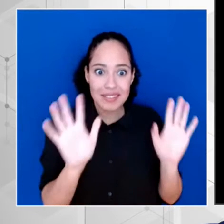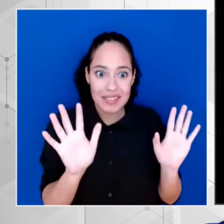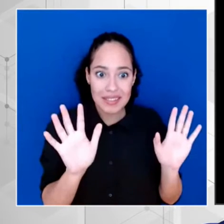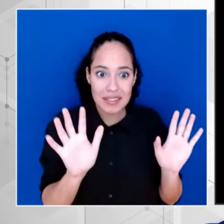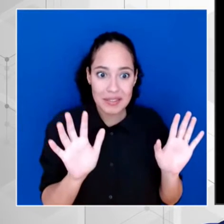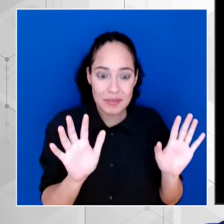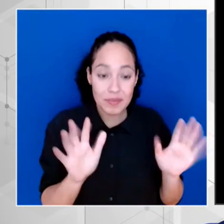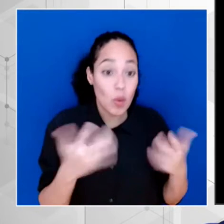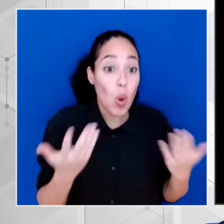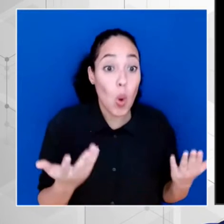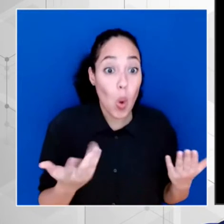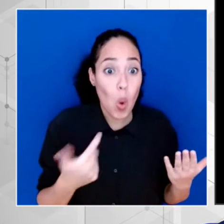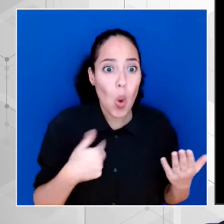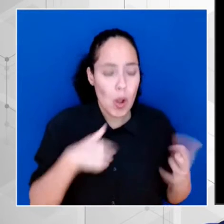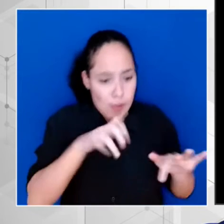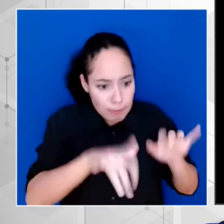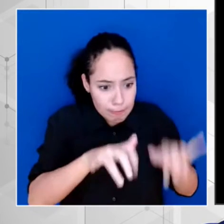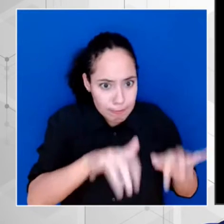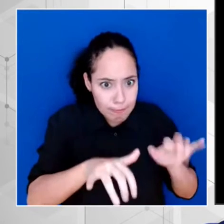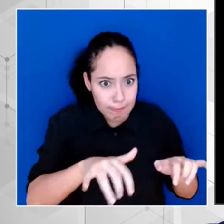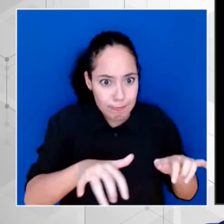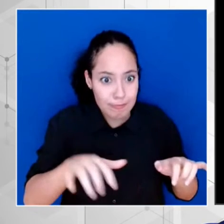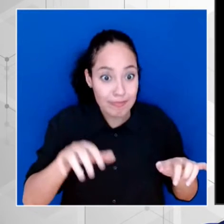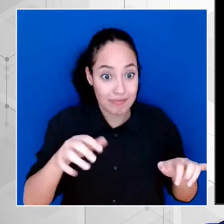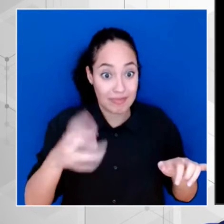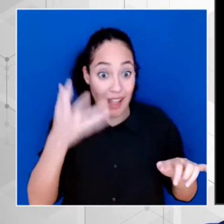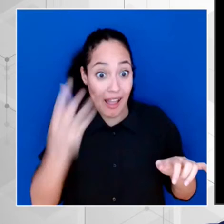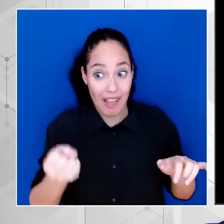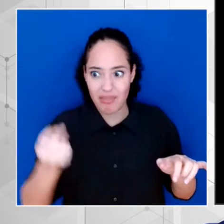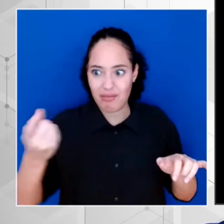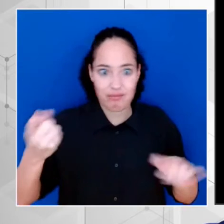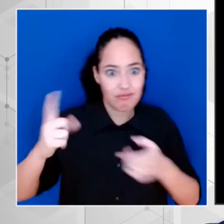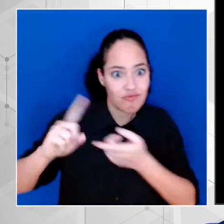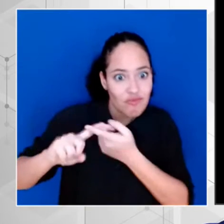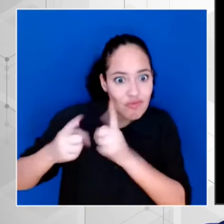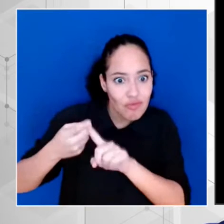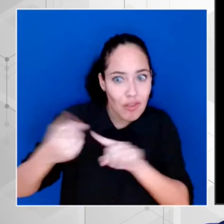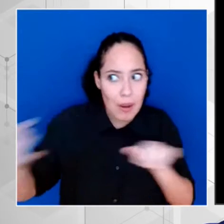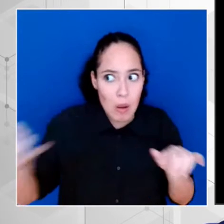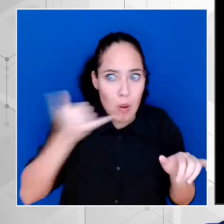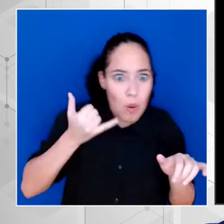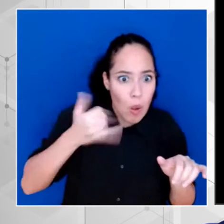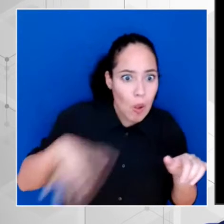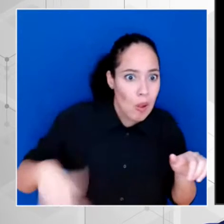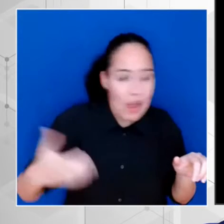make them customizable, and support autosave for processes.